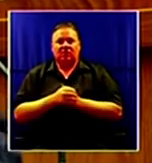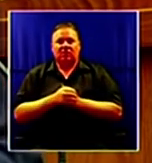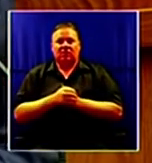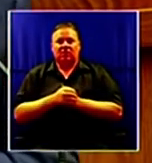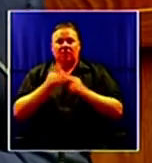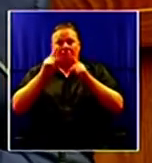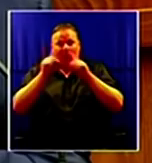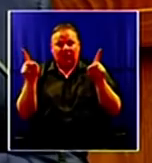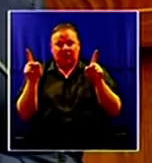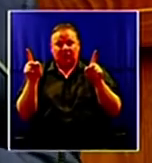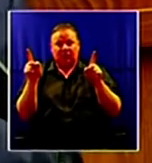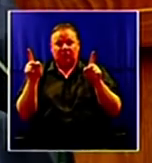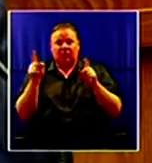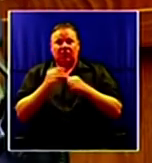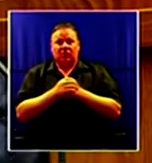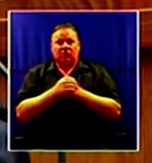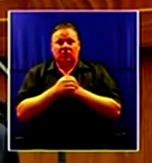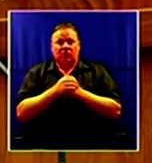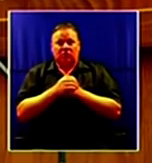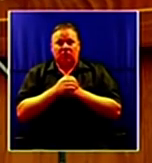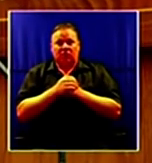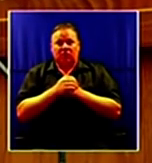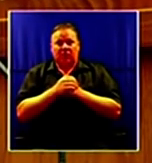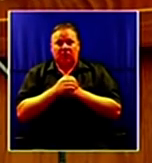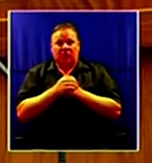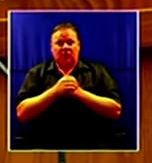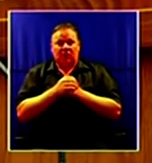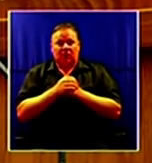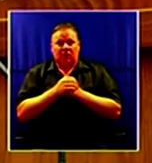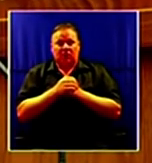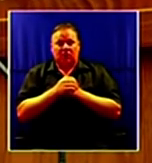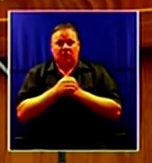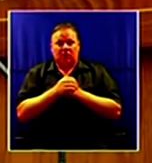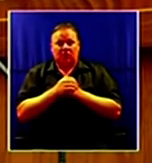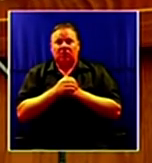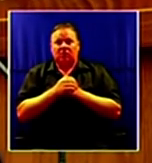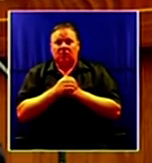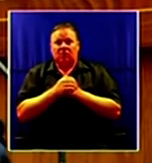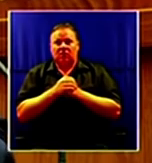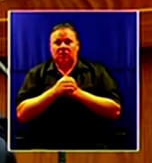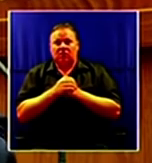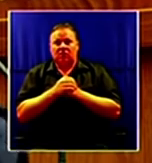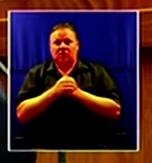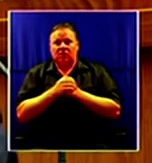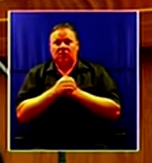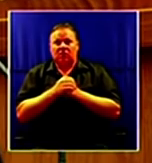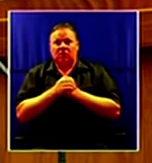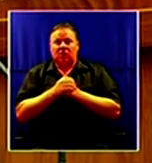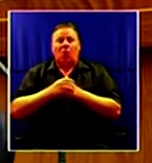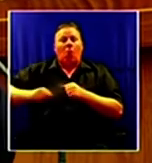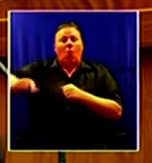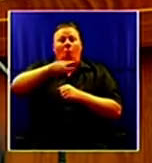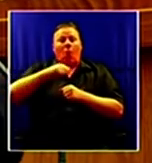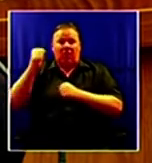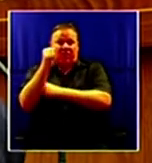However, all these efforts to expand infrastructure will be wasted if